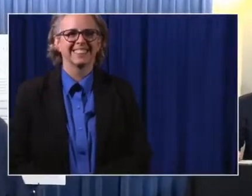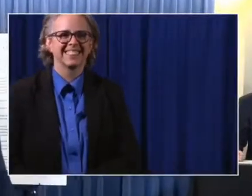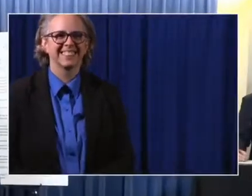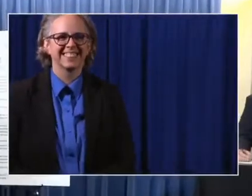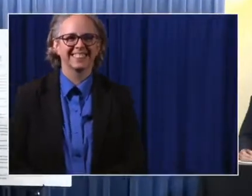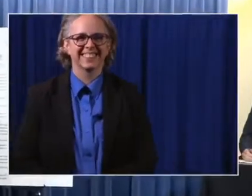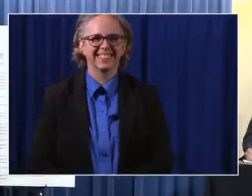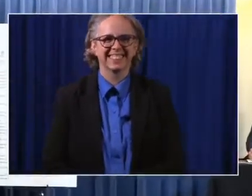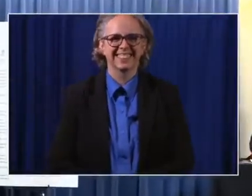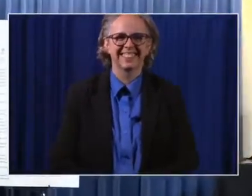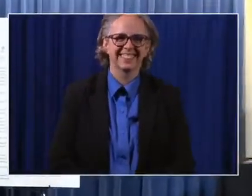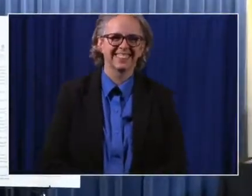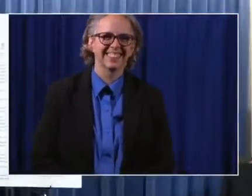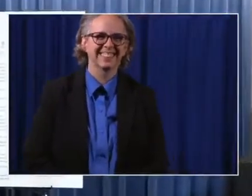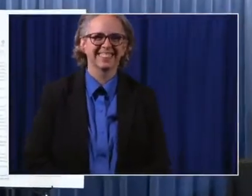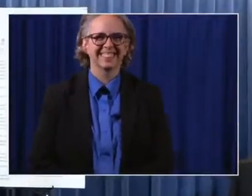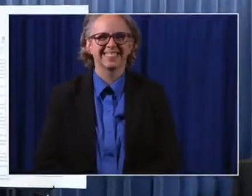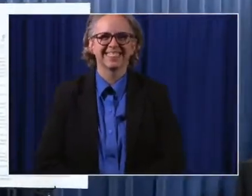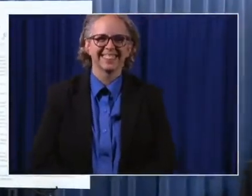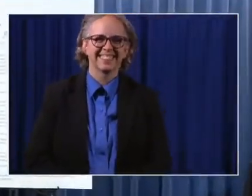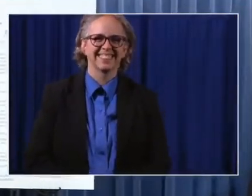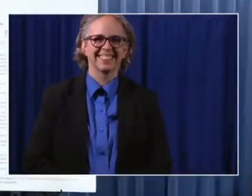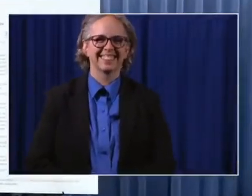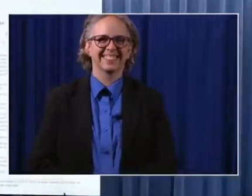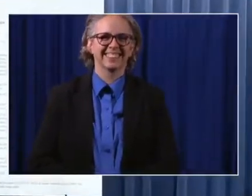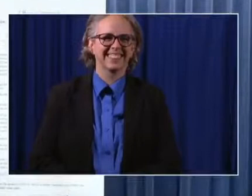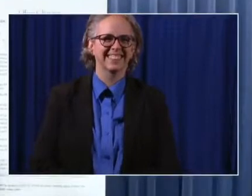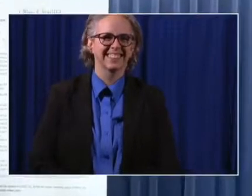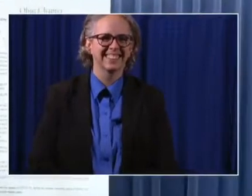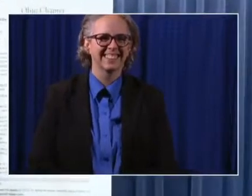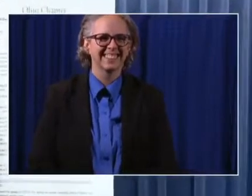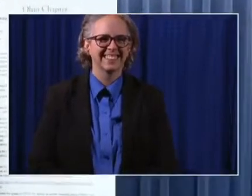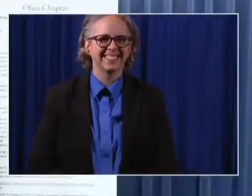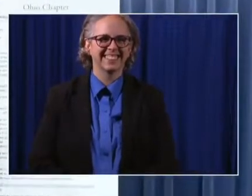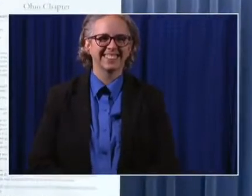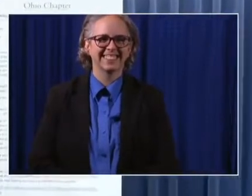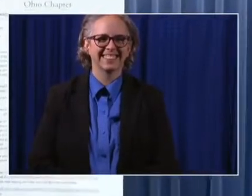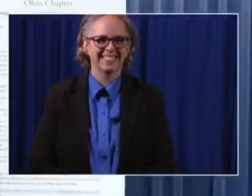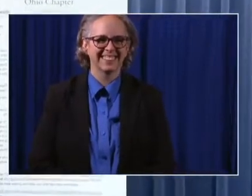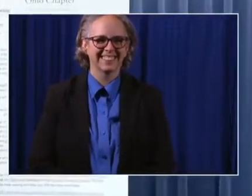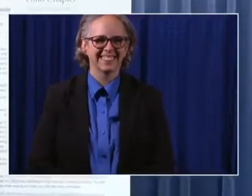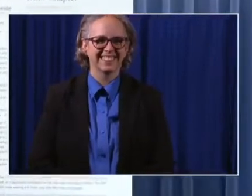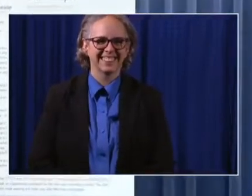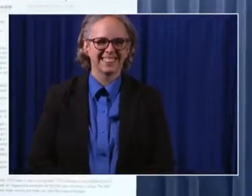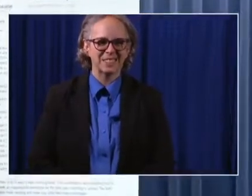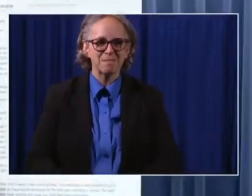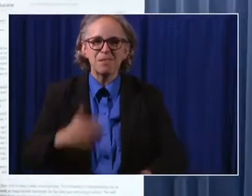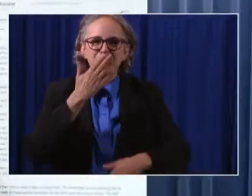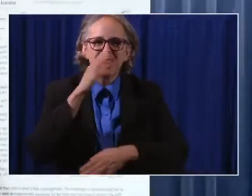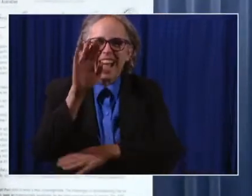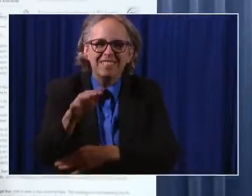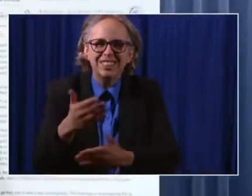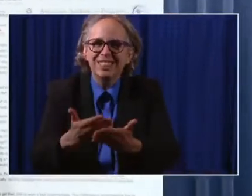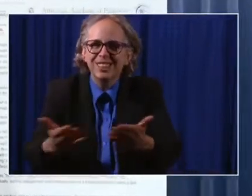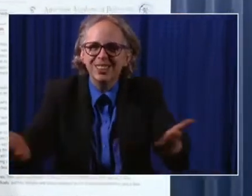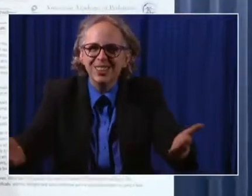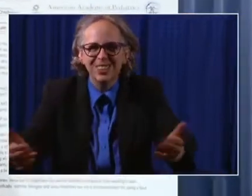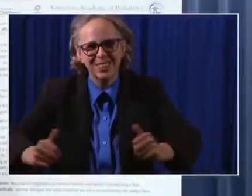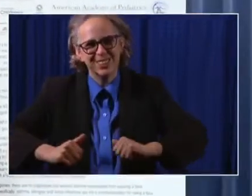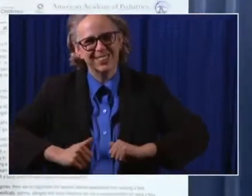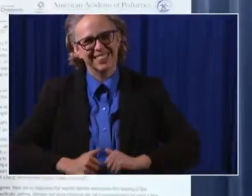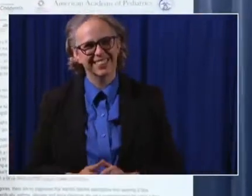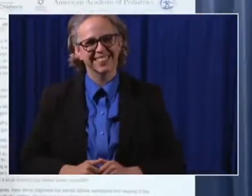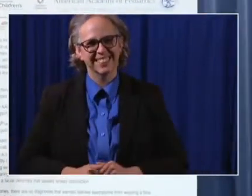that capacity for testing yet, as a lot of states aren't. So we'll have to see if Ohio makes that a priority. Wearing a